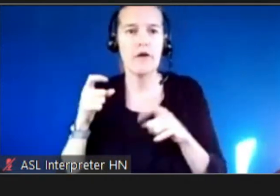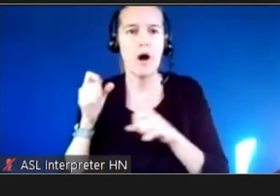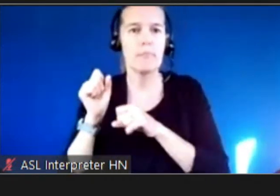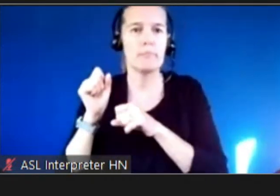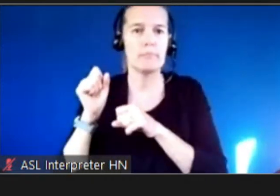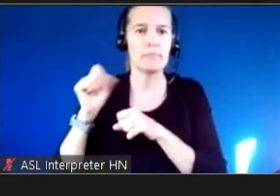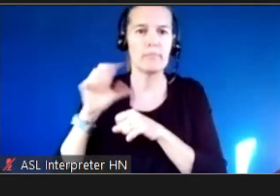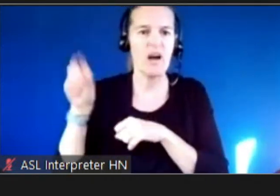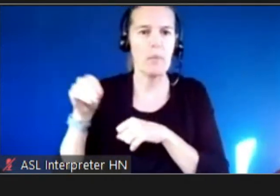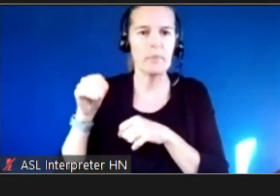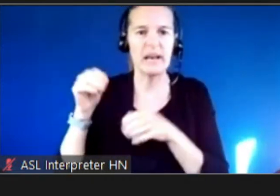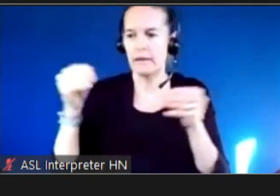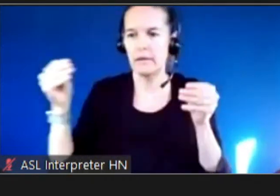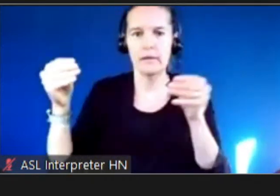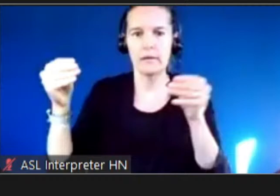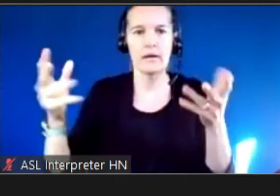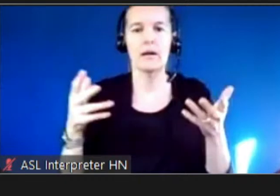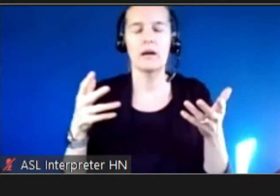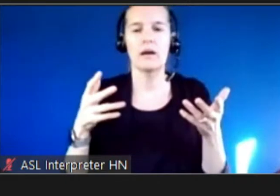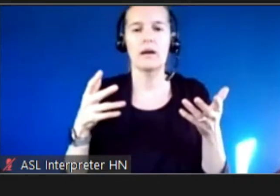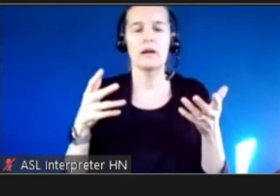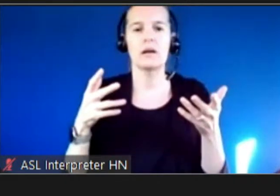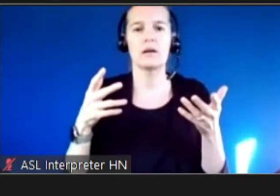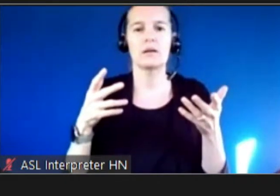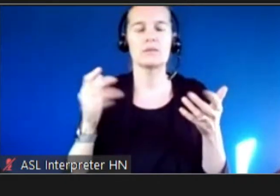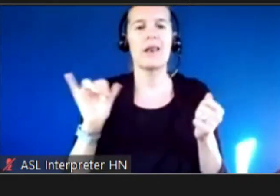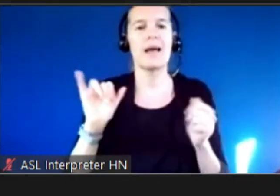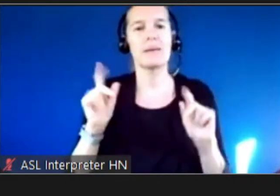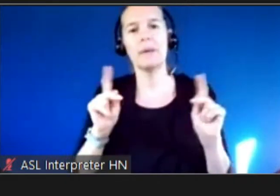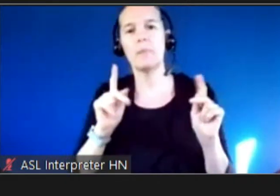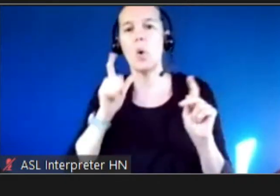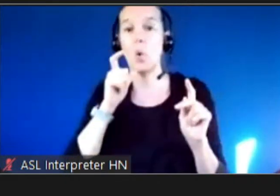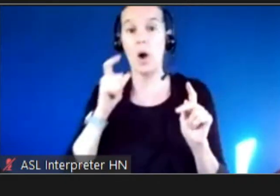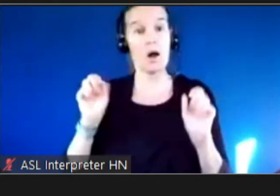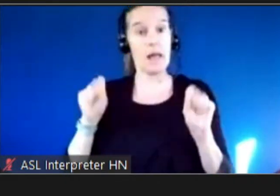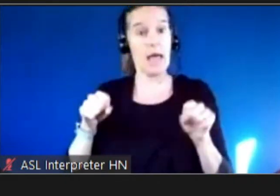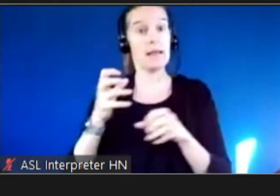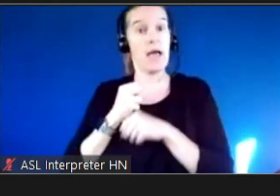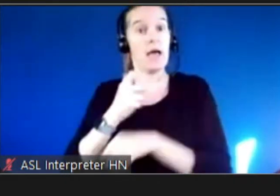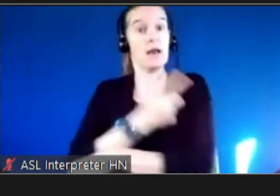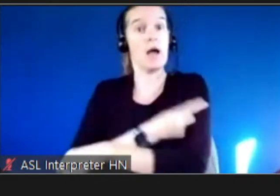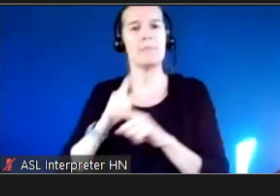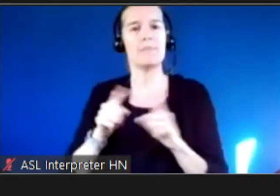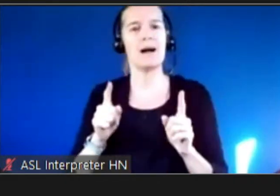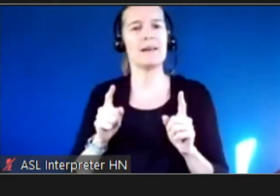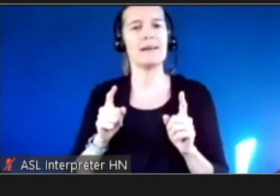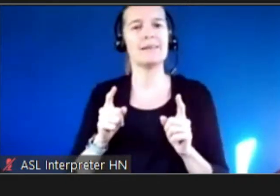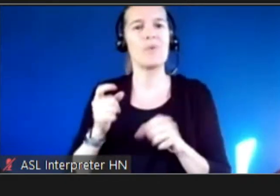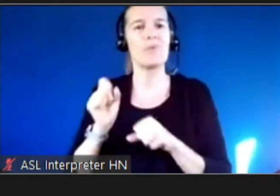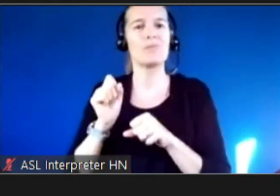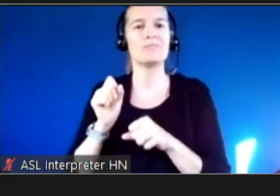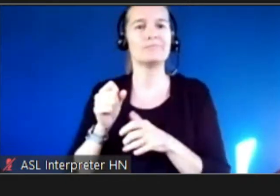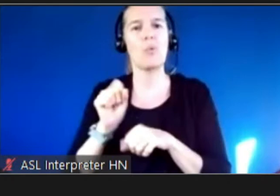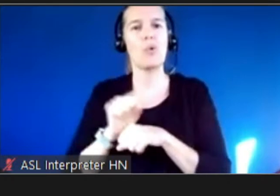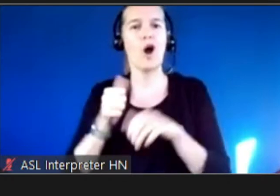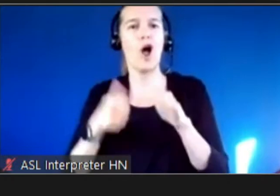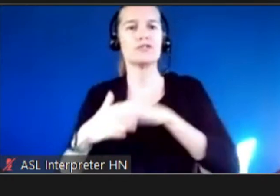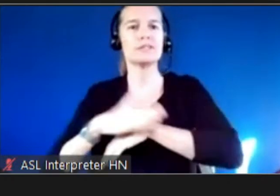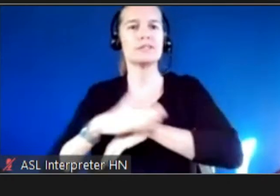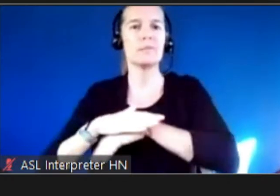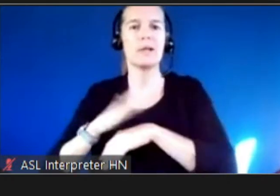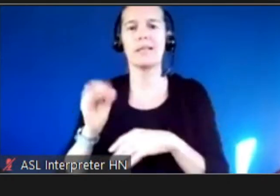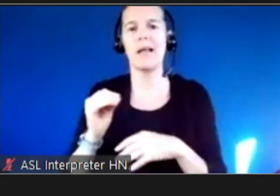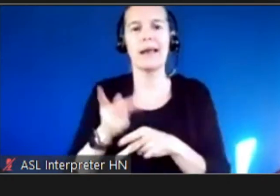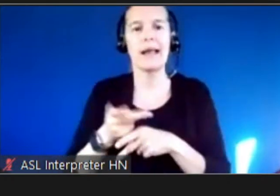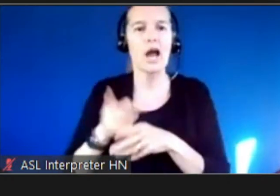to accommodate those who are eligible but working in the cash economy. For example, caregivers and food and ag workers who might not